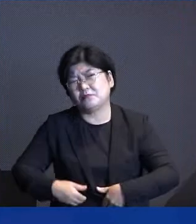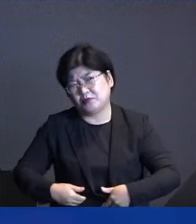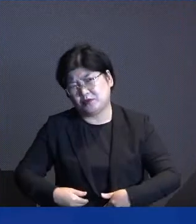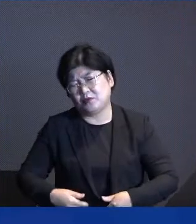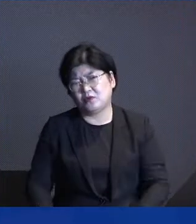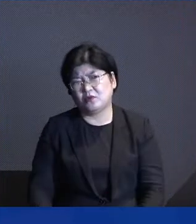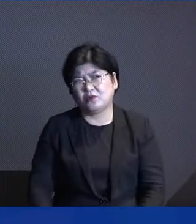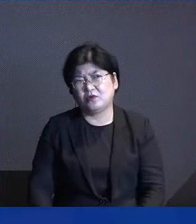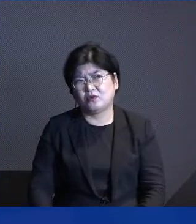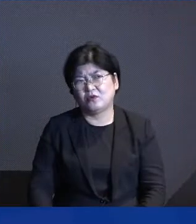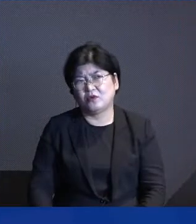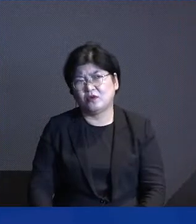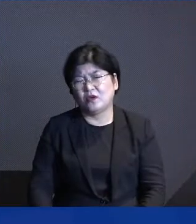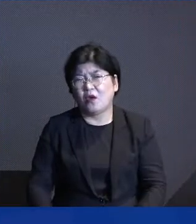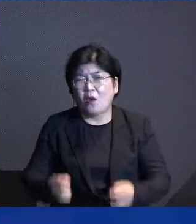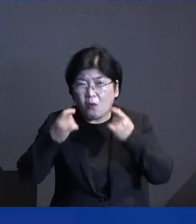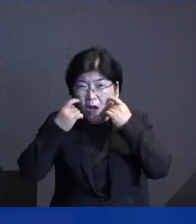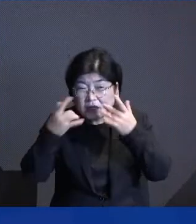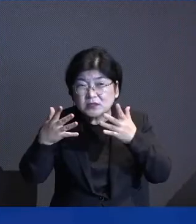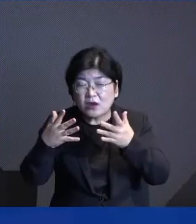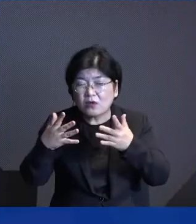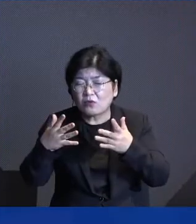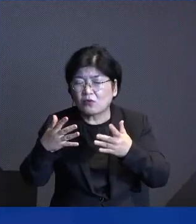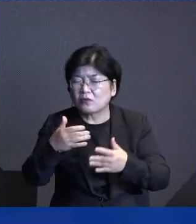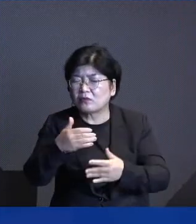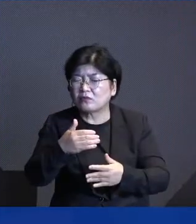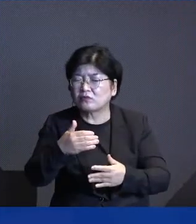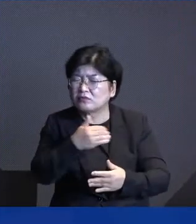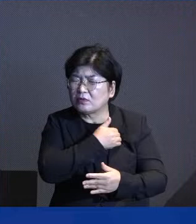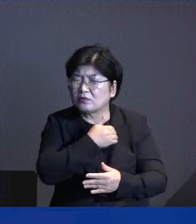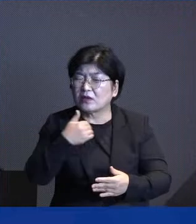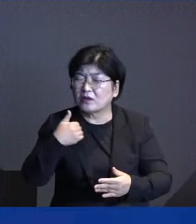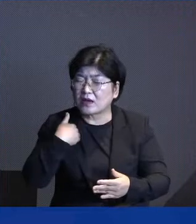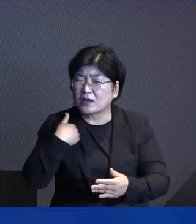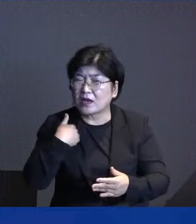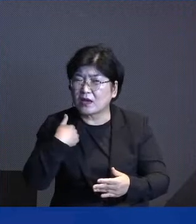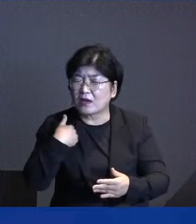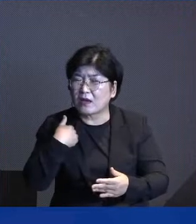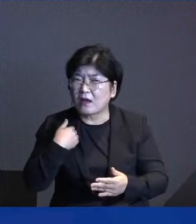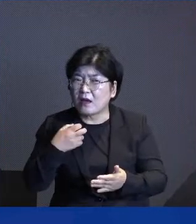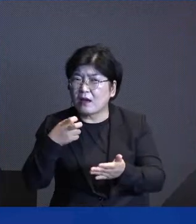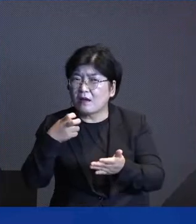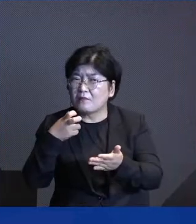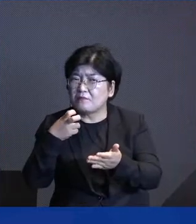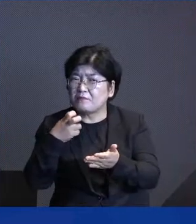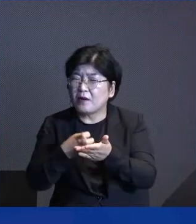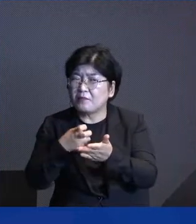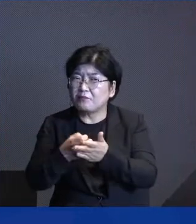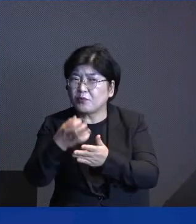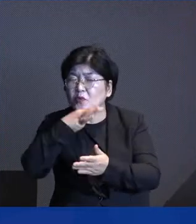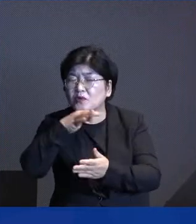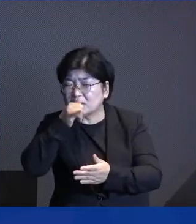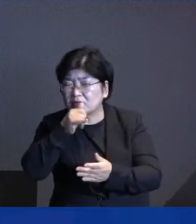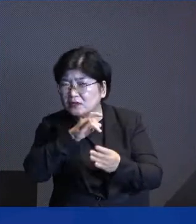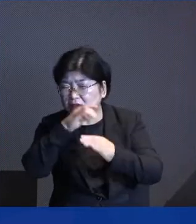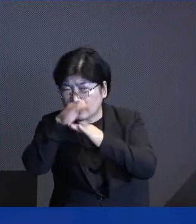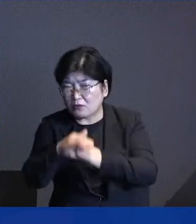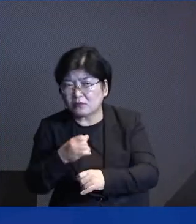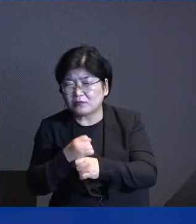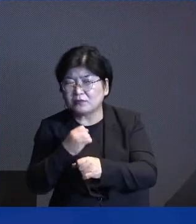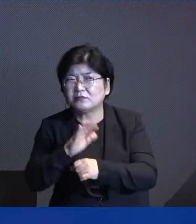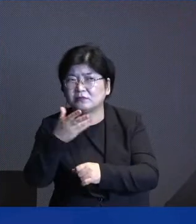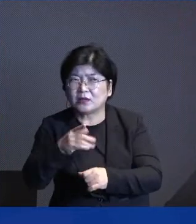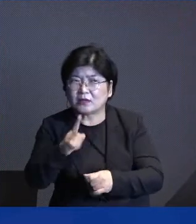comprehensive, international, legally binding framework. All of us working in this area can actually support it and